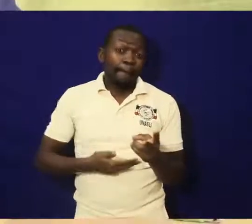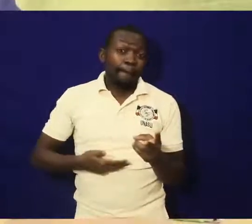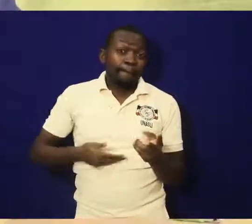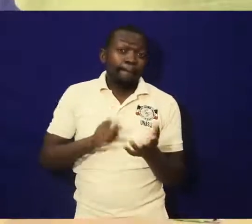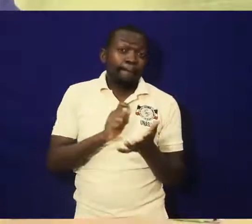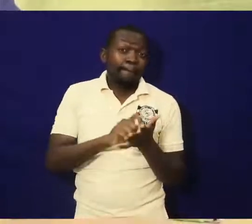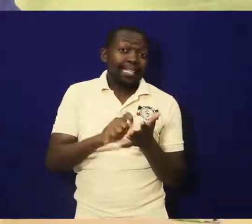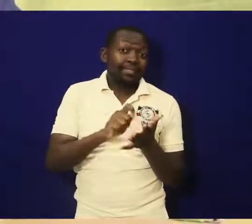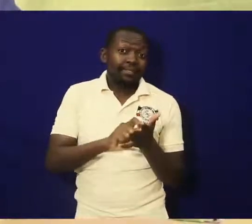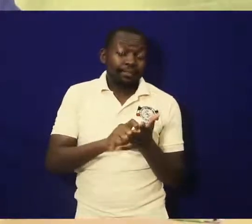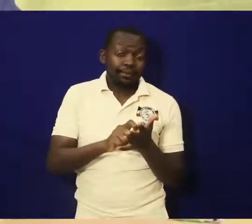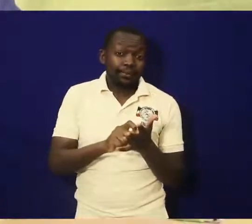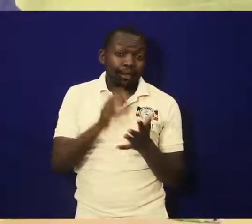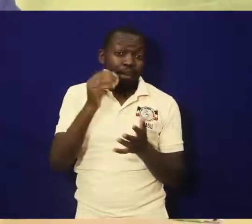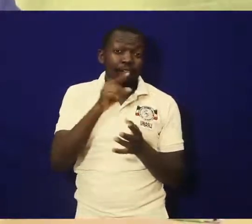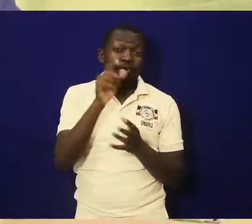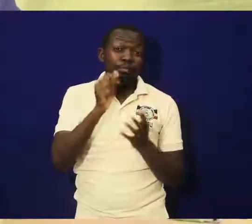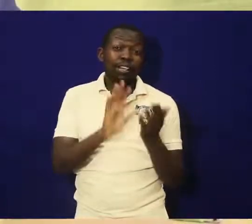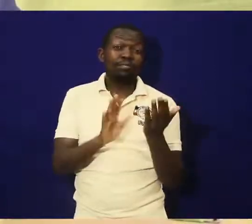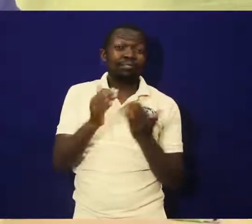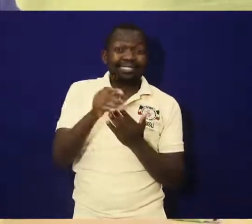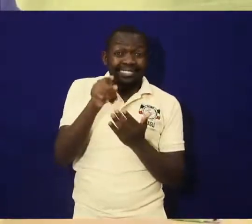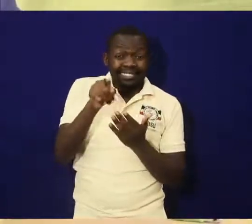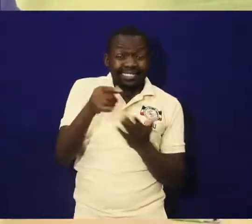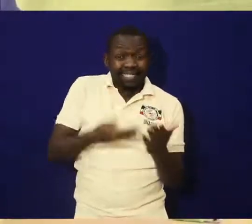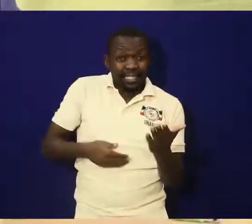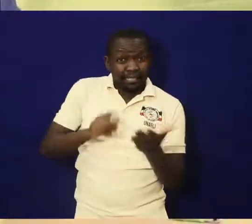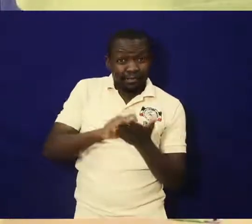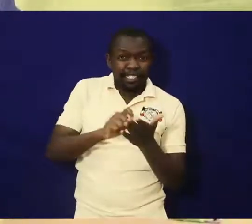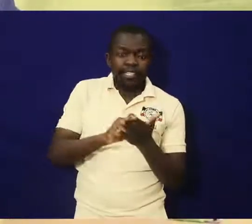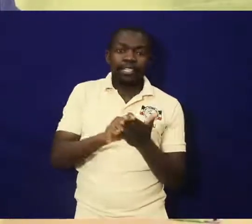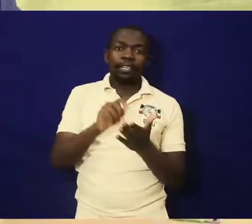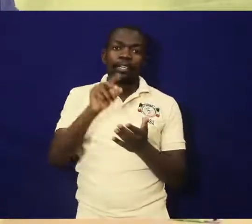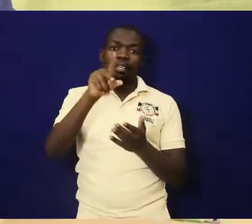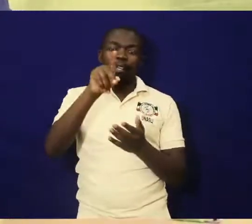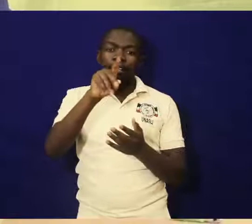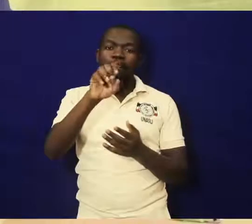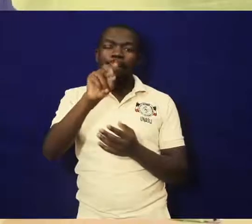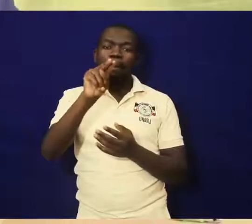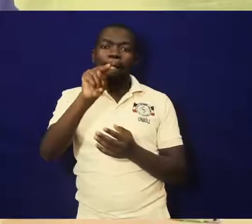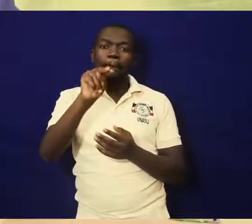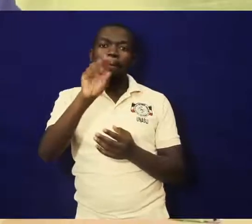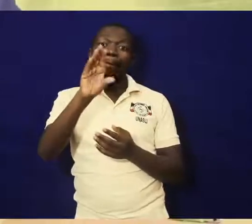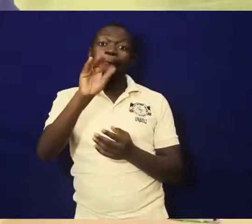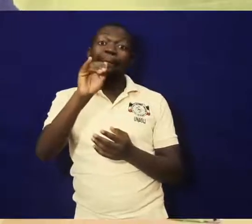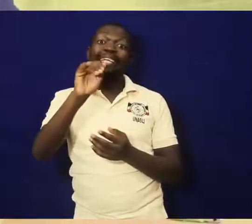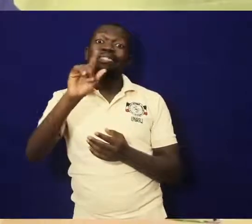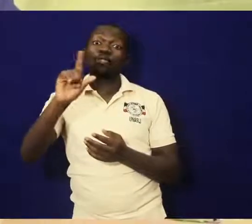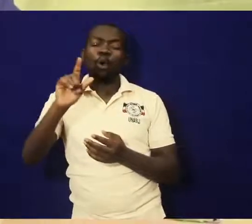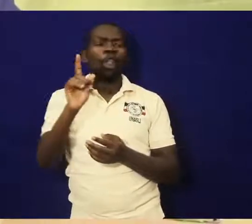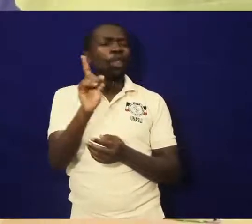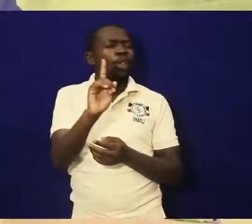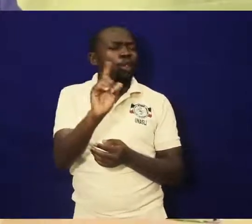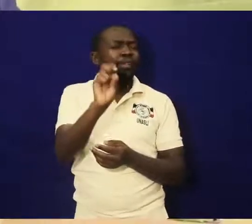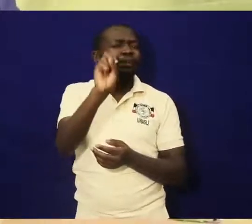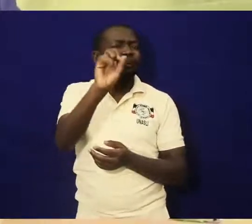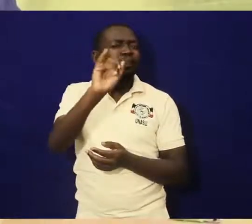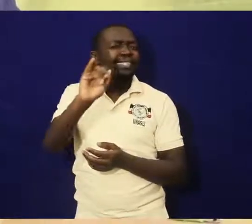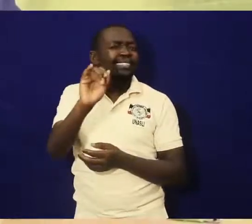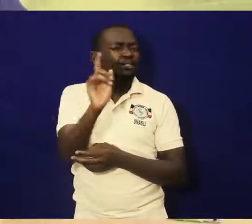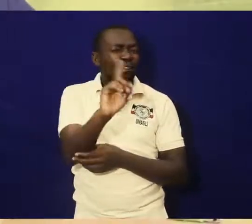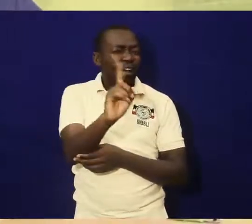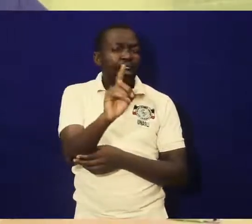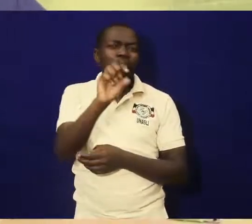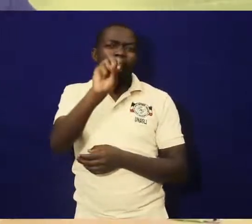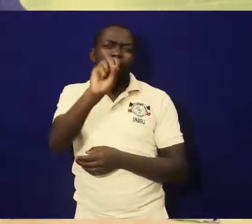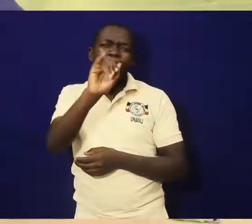draw a map. Please, that tool is a pencil, not a pencil. You can look